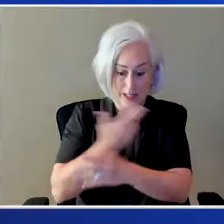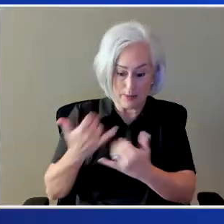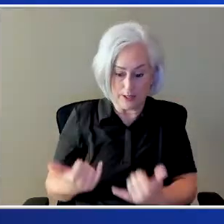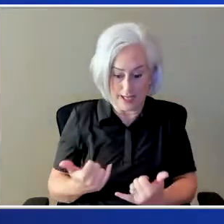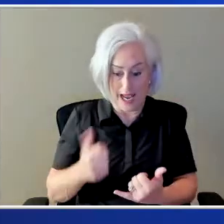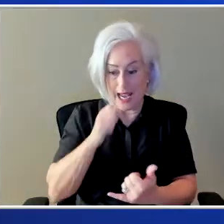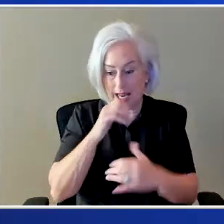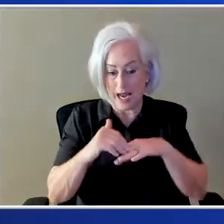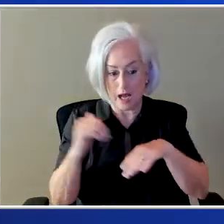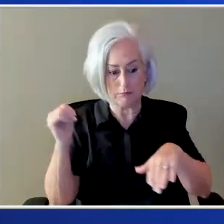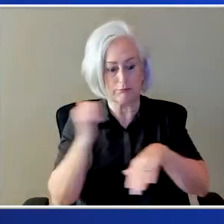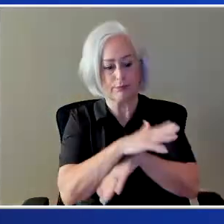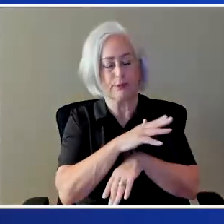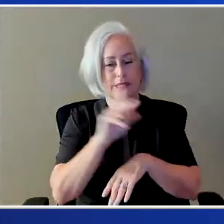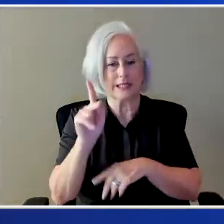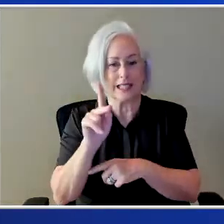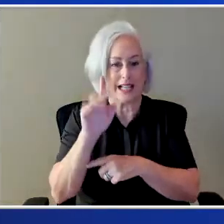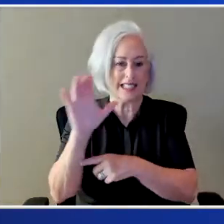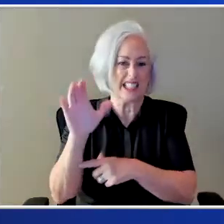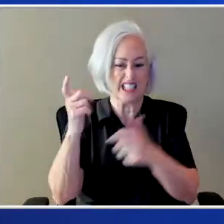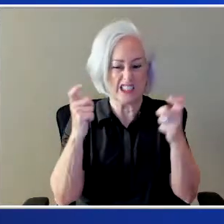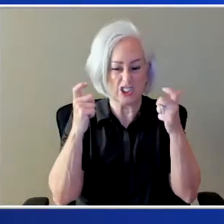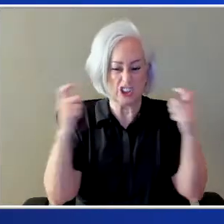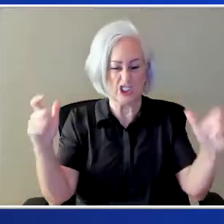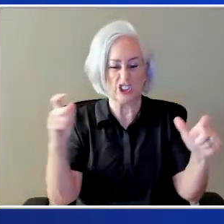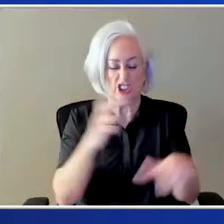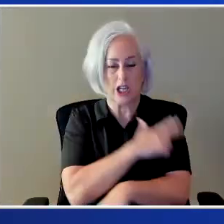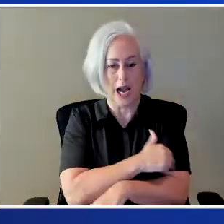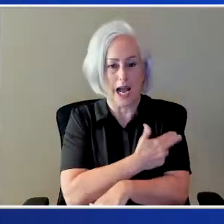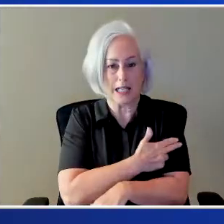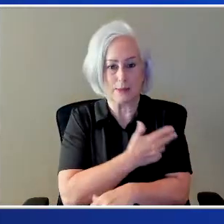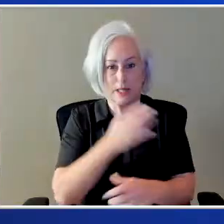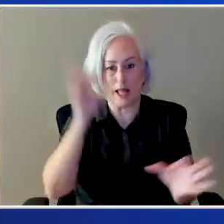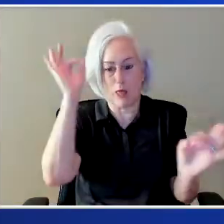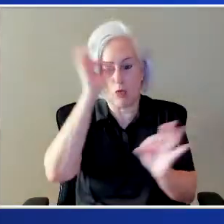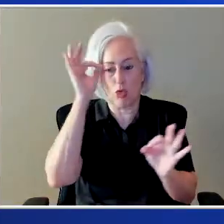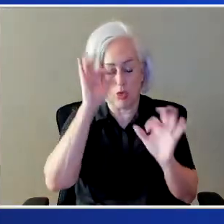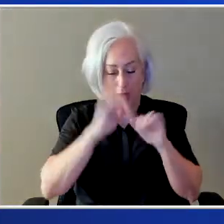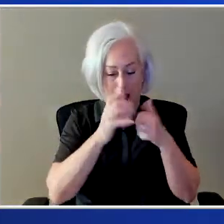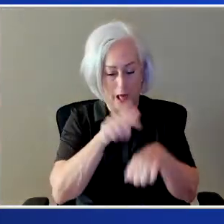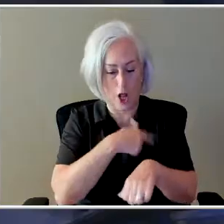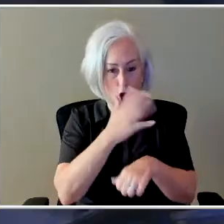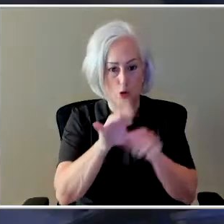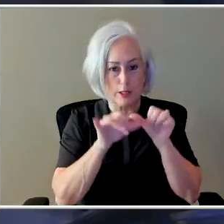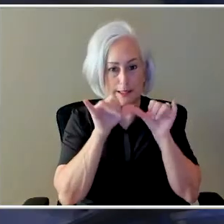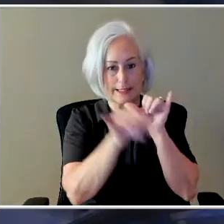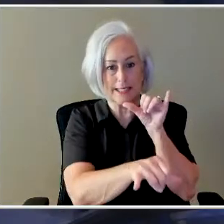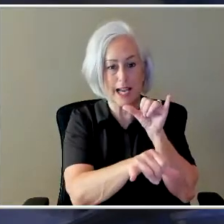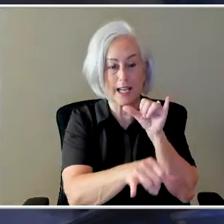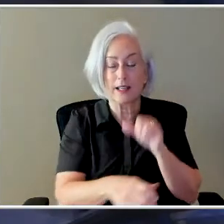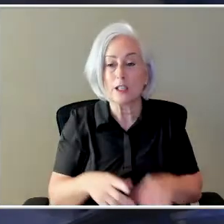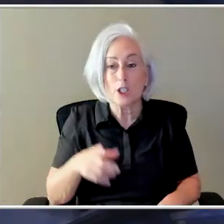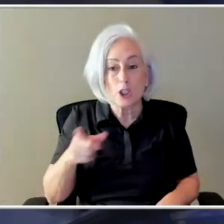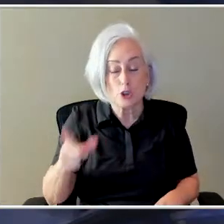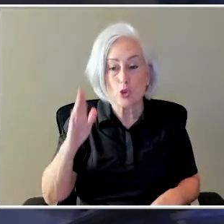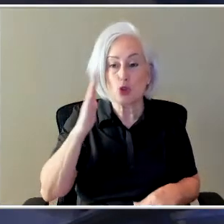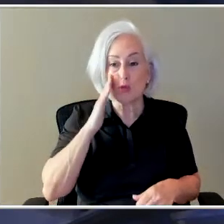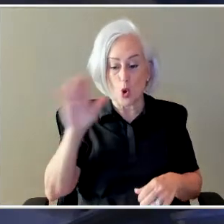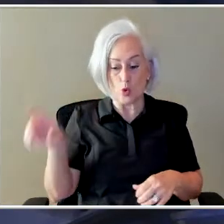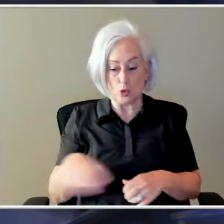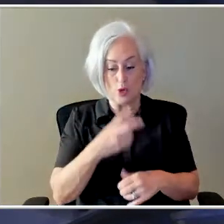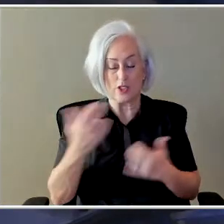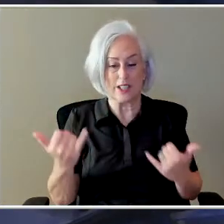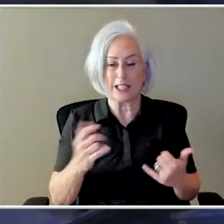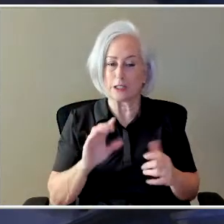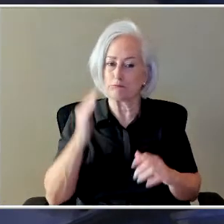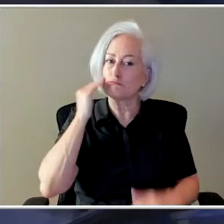the biggest hospital in the area, and not know how long we were going to have to stay. So knowing he was having to be transferred here, you knew it was serious. I knew it was serious.